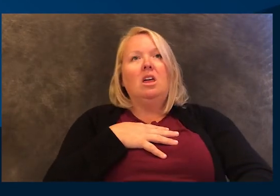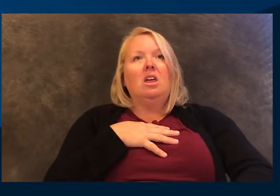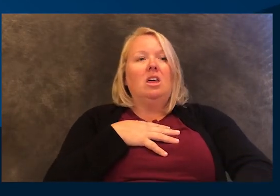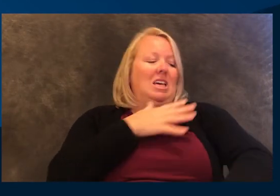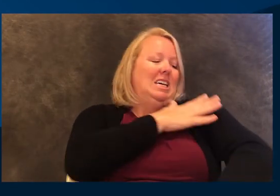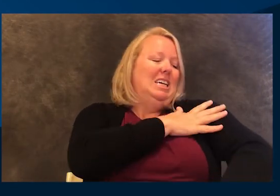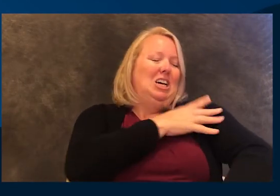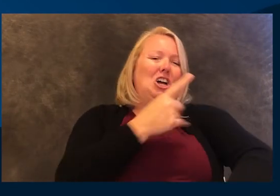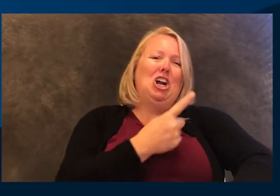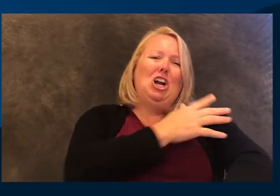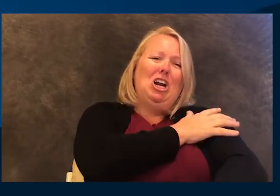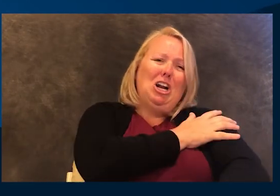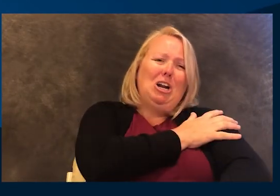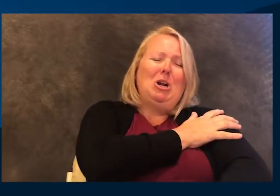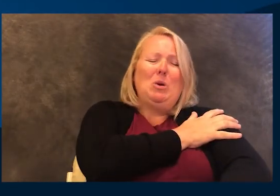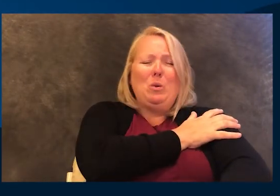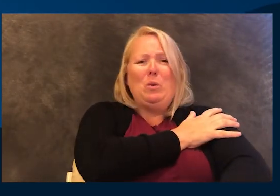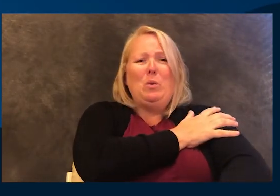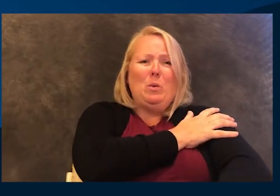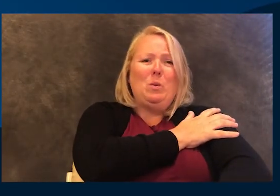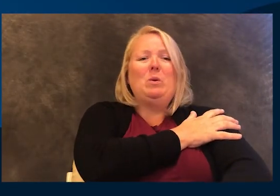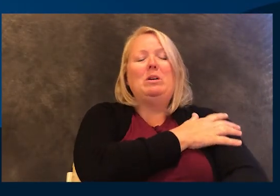injection site, some muscle pain,